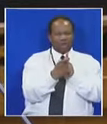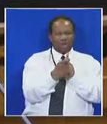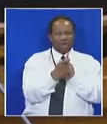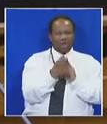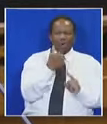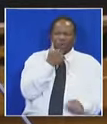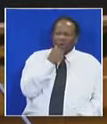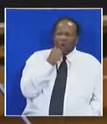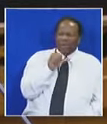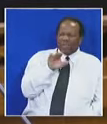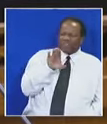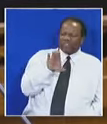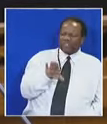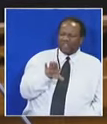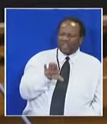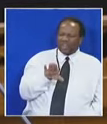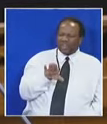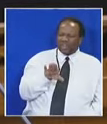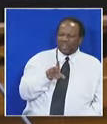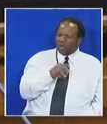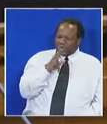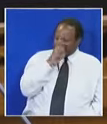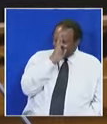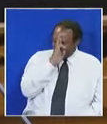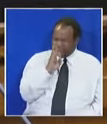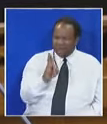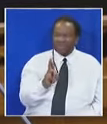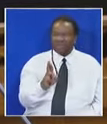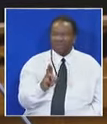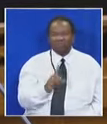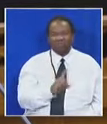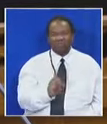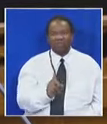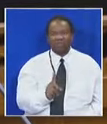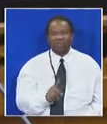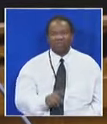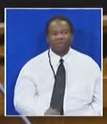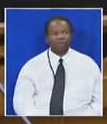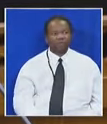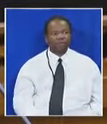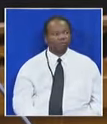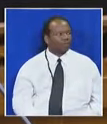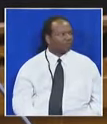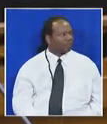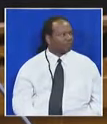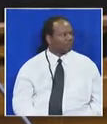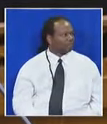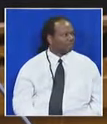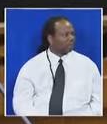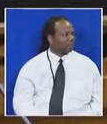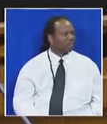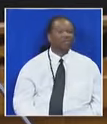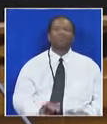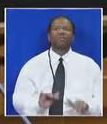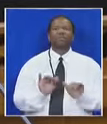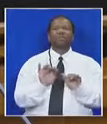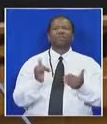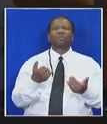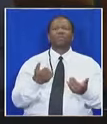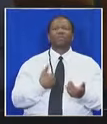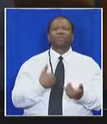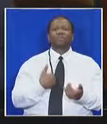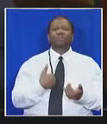tele. Order. Chair. And our people are looking, right, analysing and taking stock, order, of this foreign and